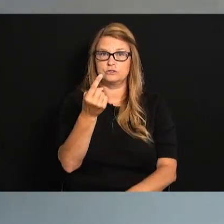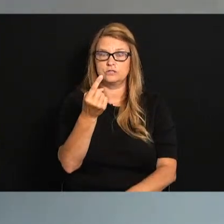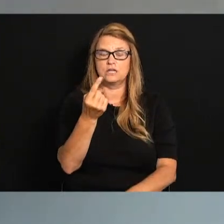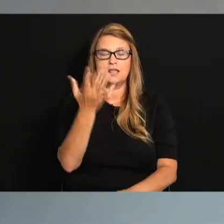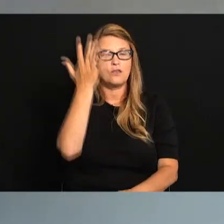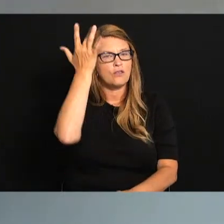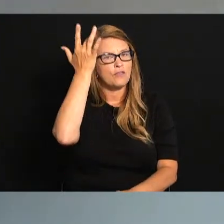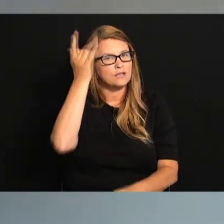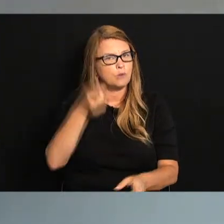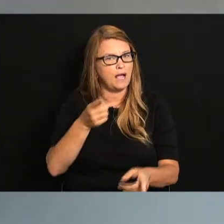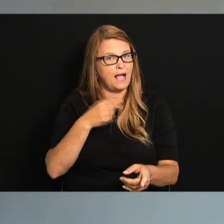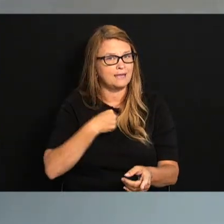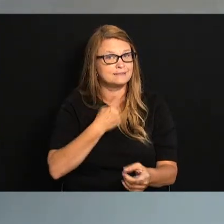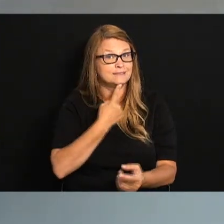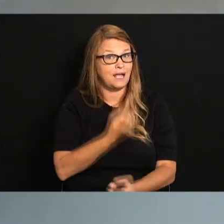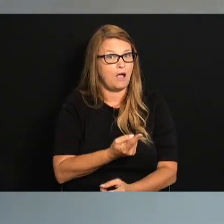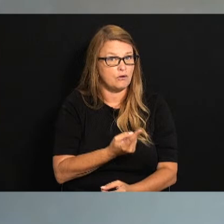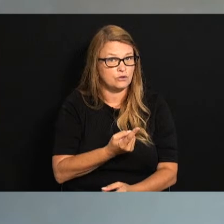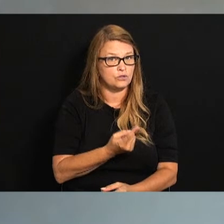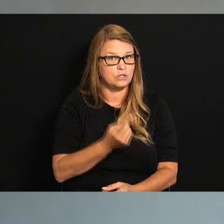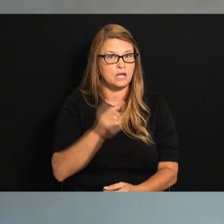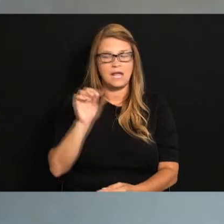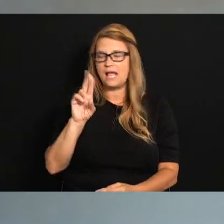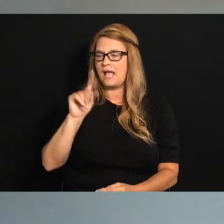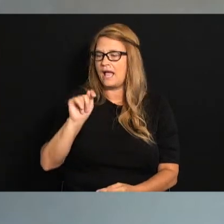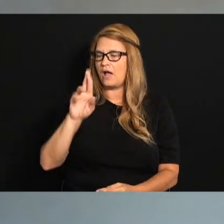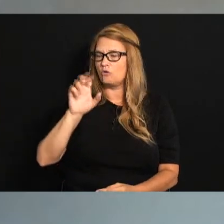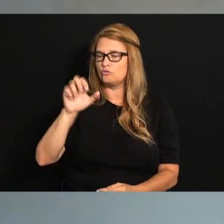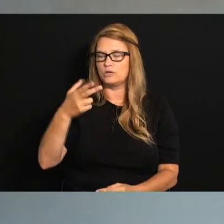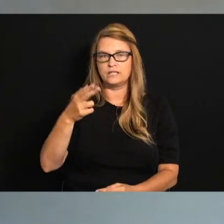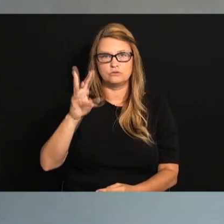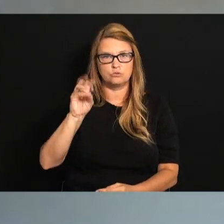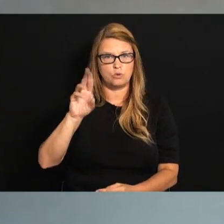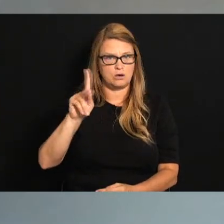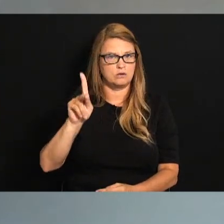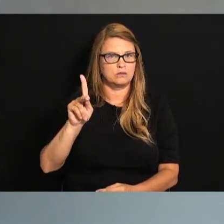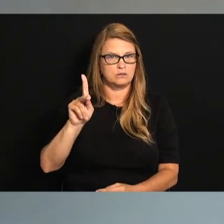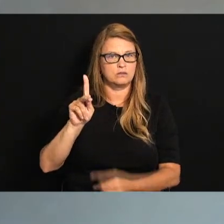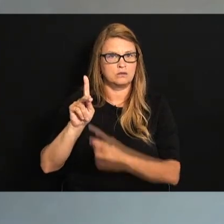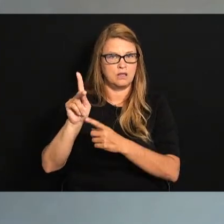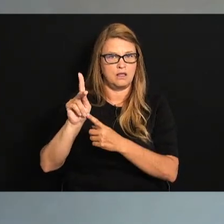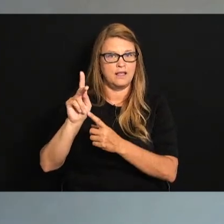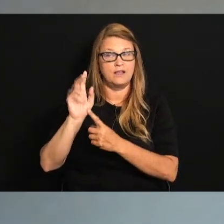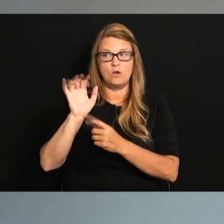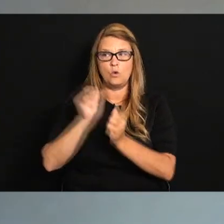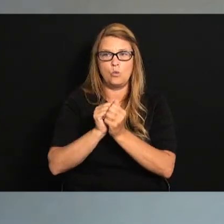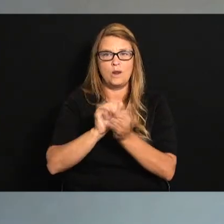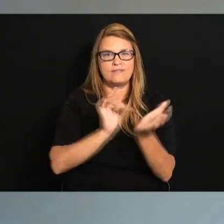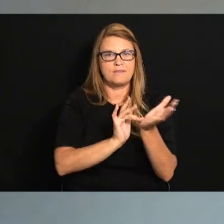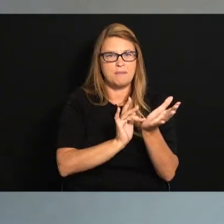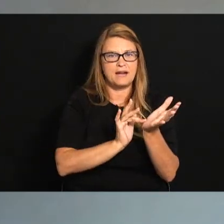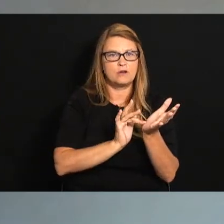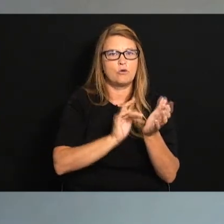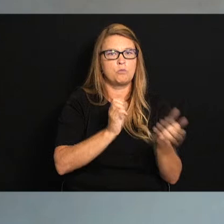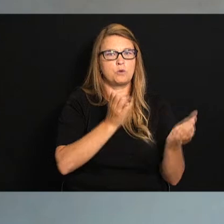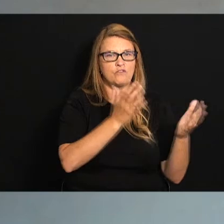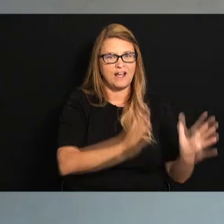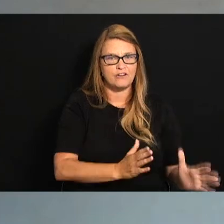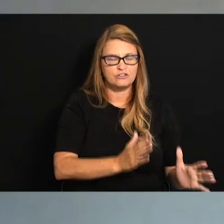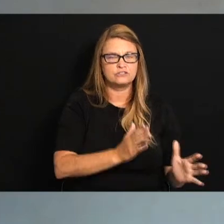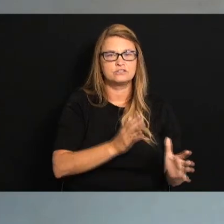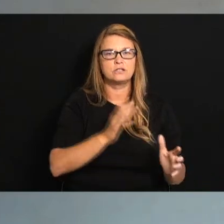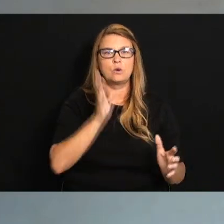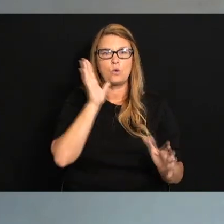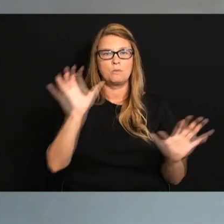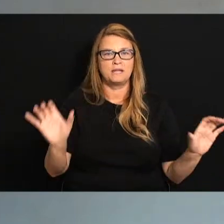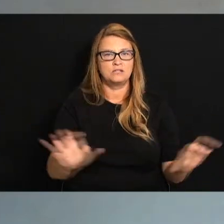me earlier talk about the outreach work we're doing with those medical providers, and we'll be doing